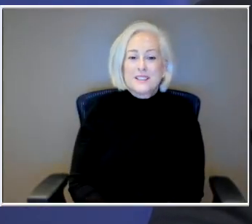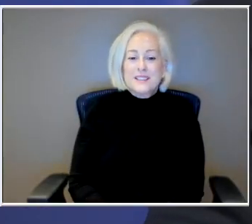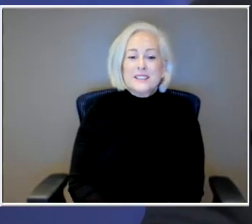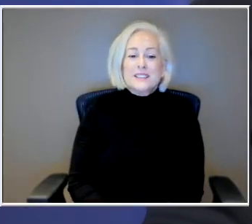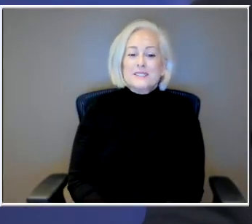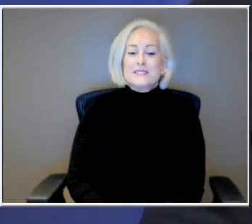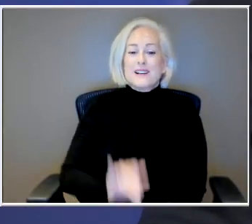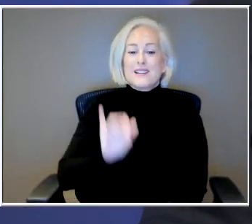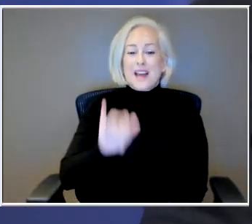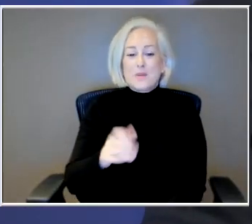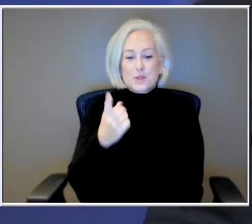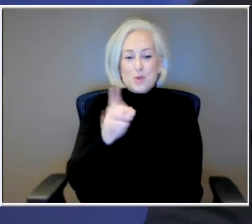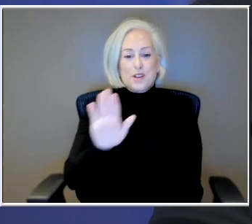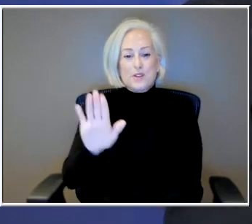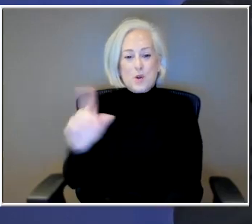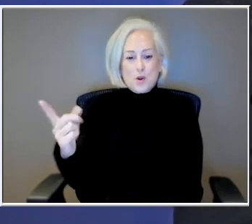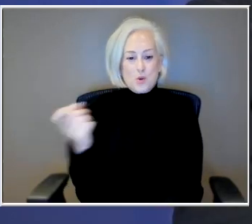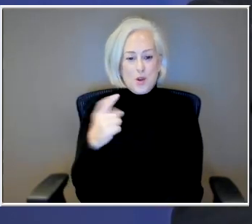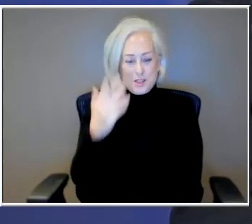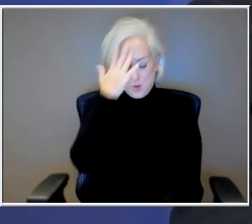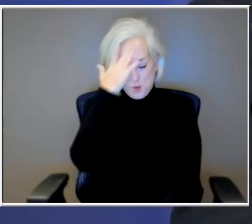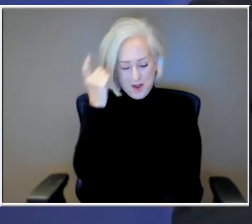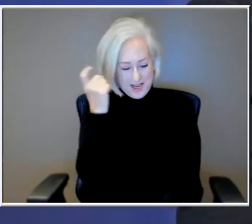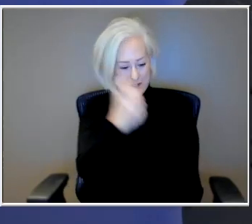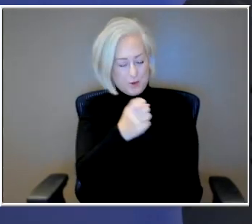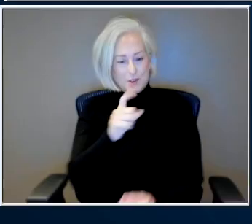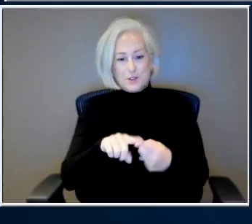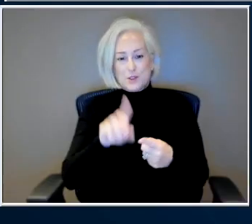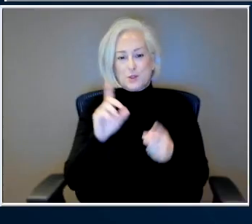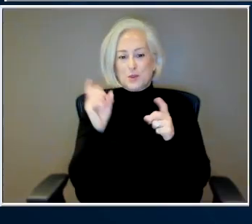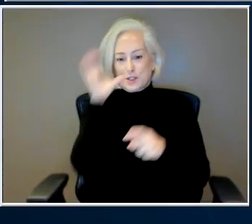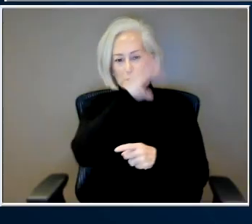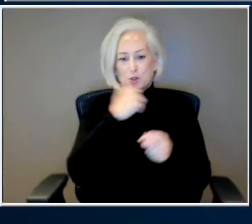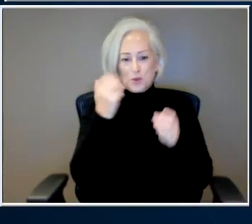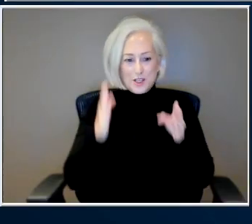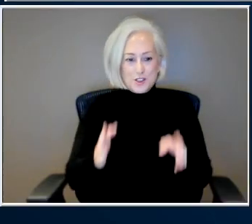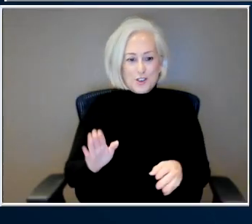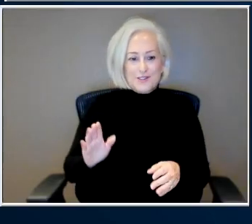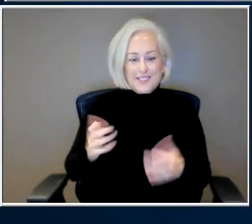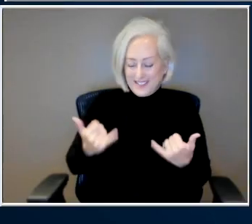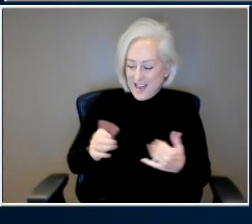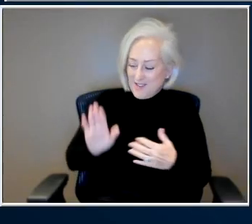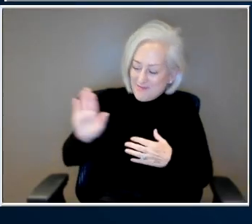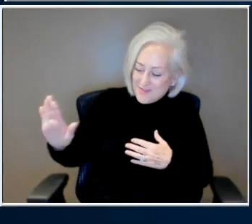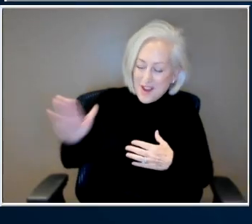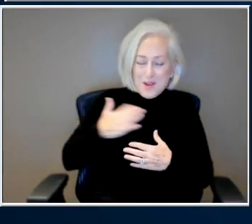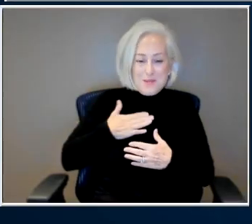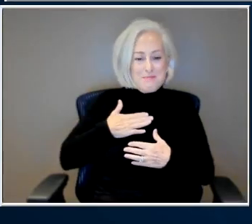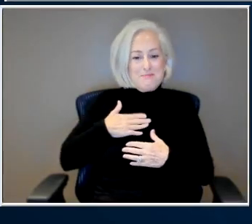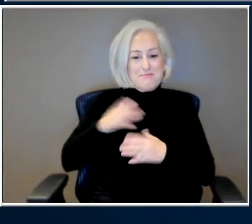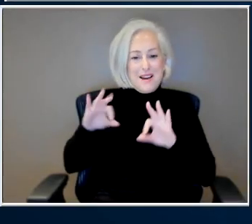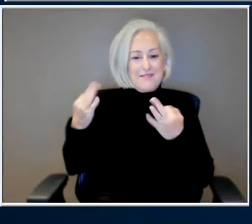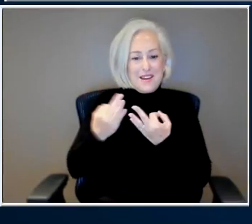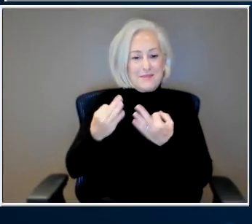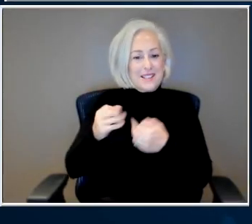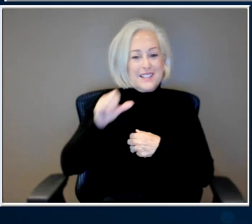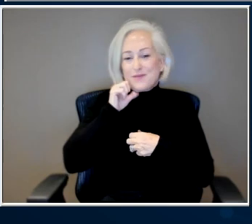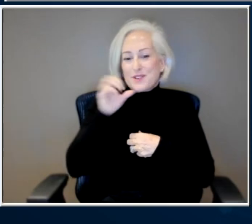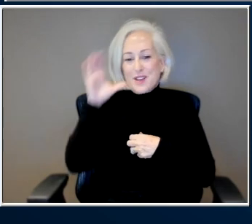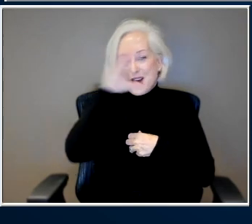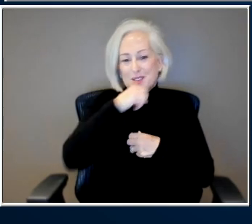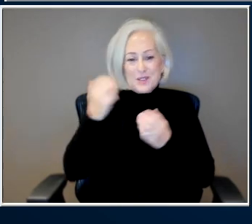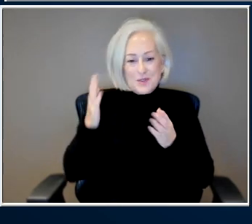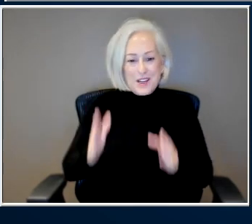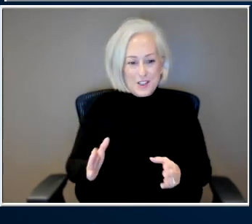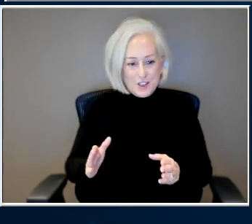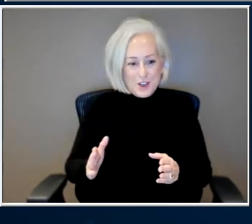was why would you donate to a stranger? Well, what you see today is they're my family now. Yeah. It's not a stranger. At the moment of that decision,